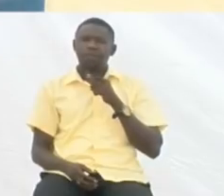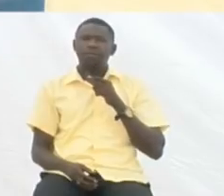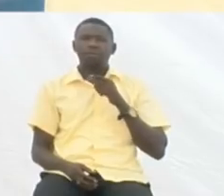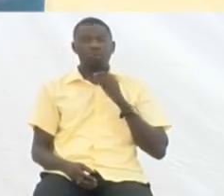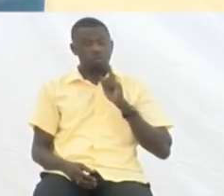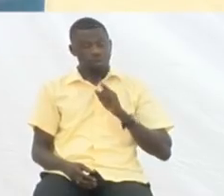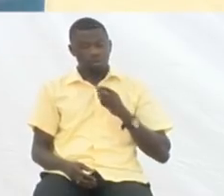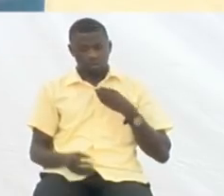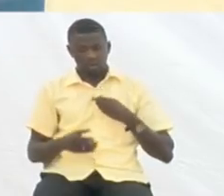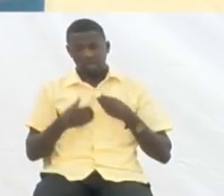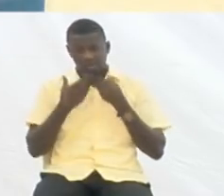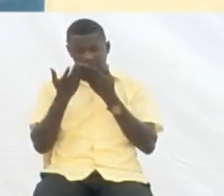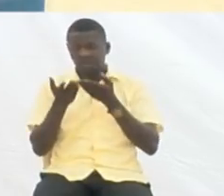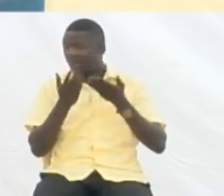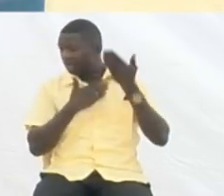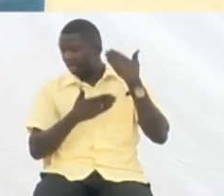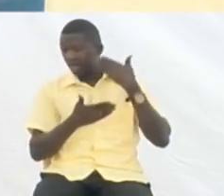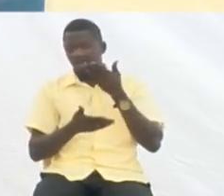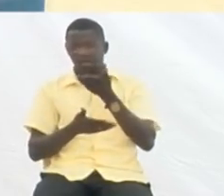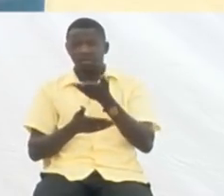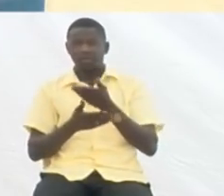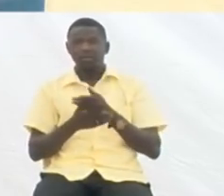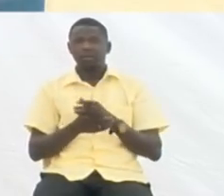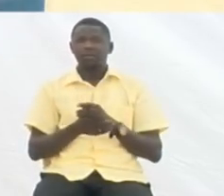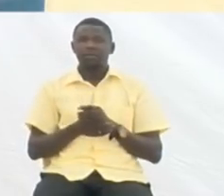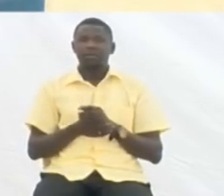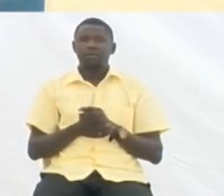But I told you here earlier on,